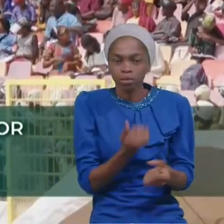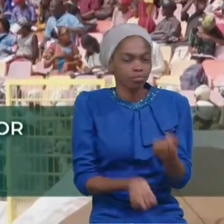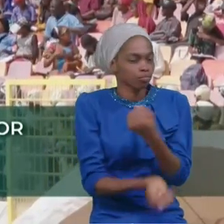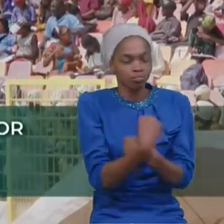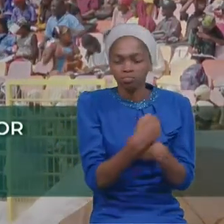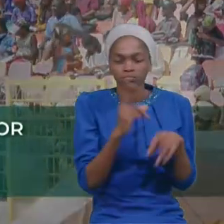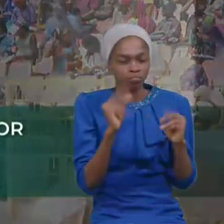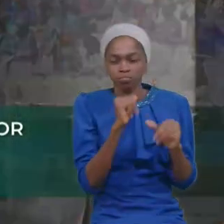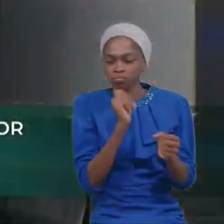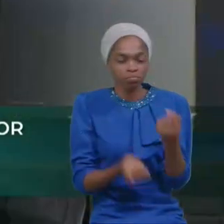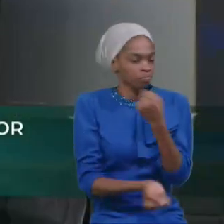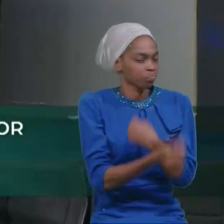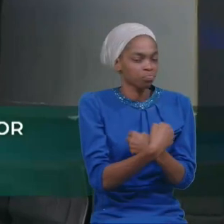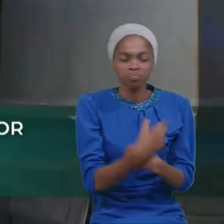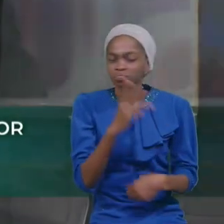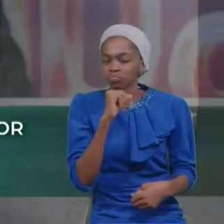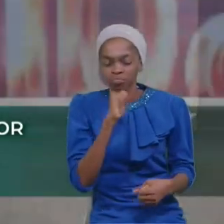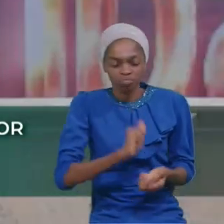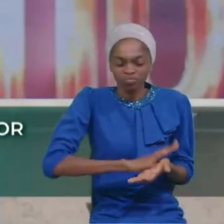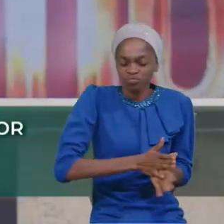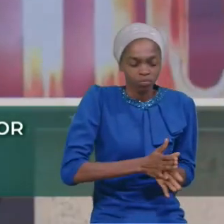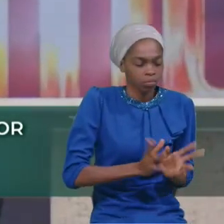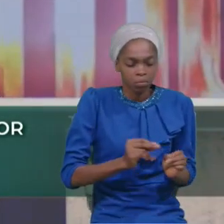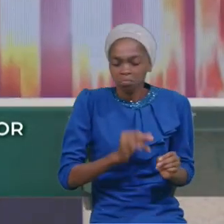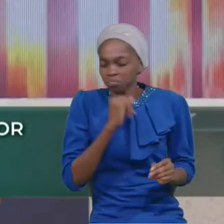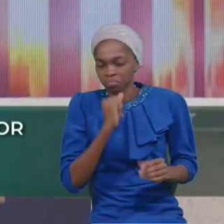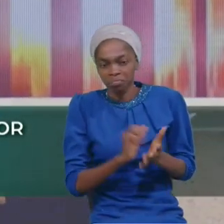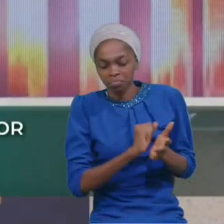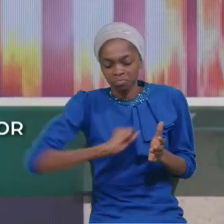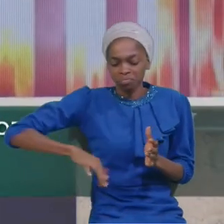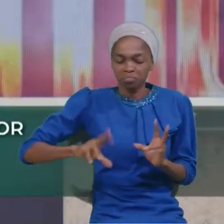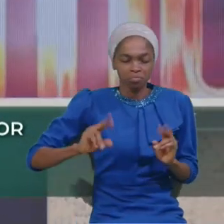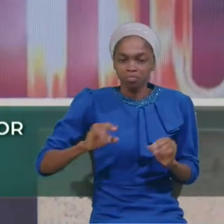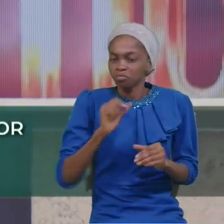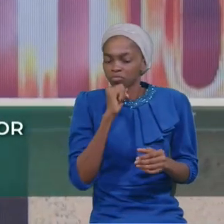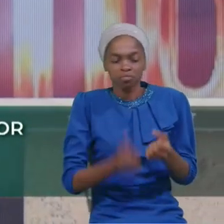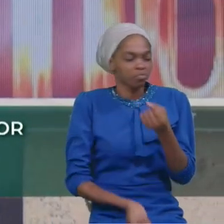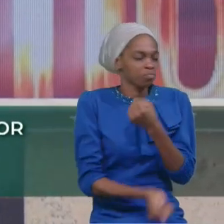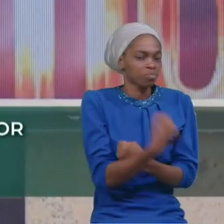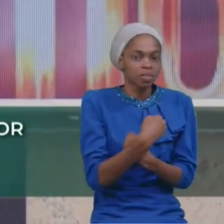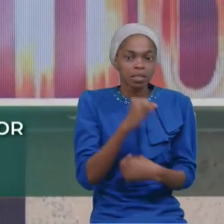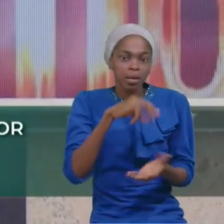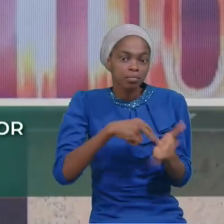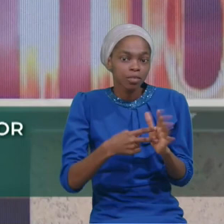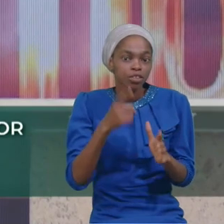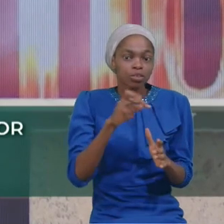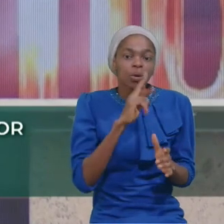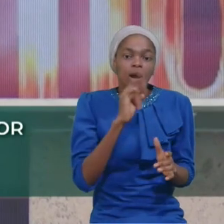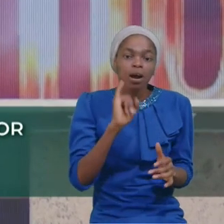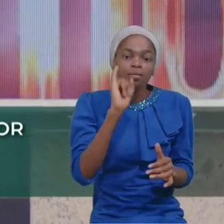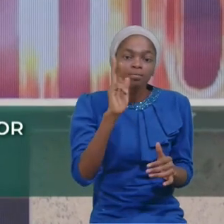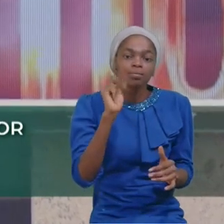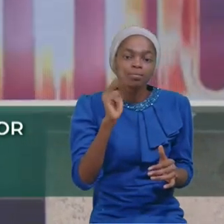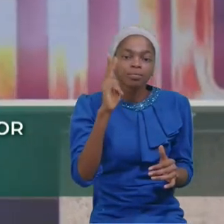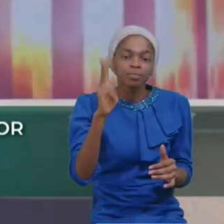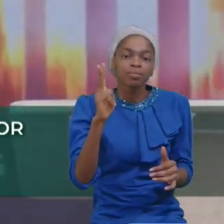is invincible. And it is the God of heaven that sent Christ, your intercessor, praying